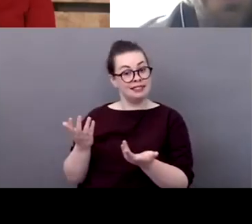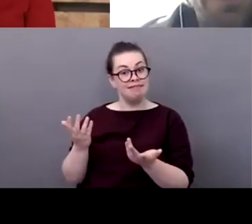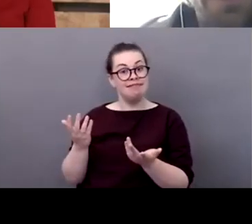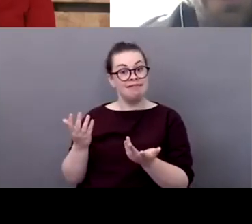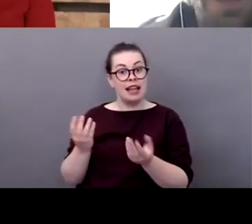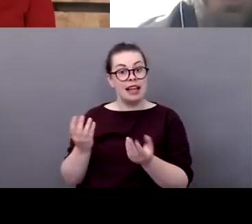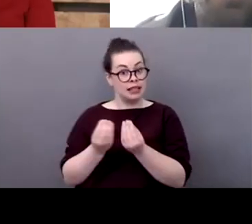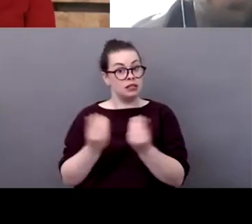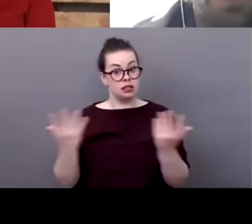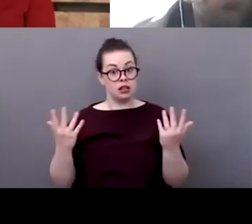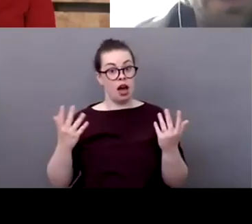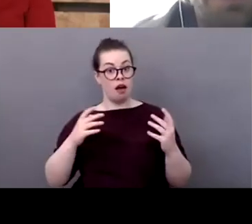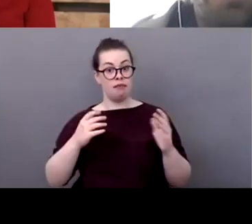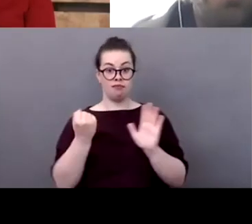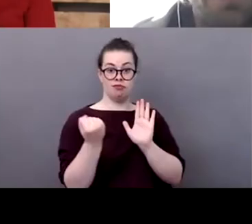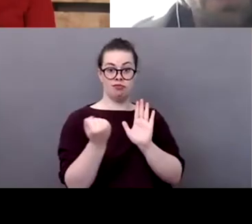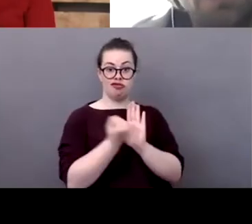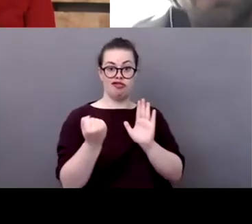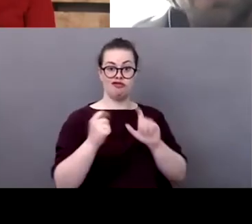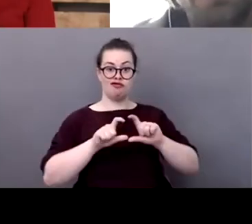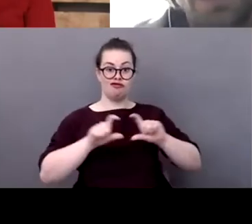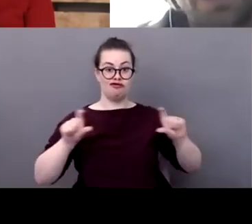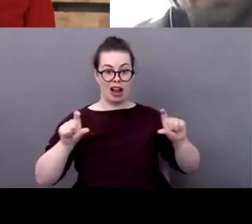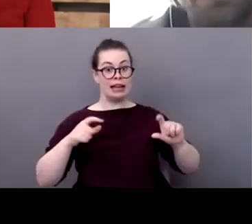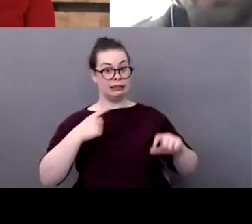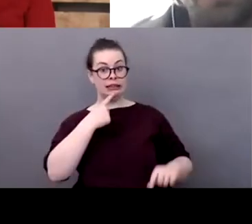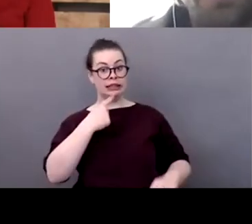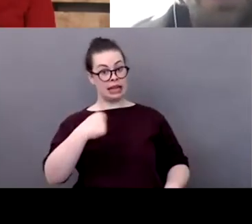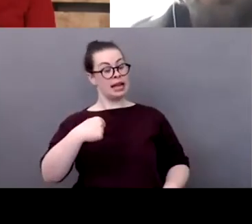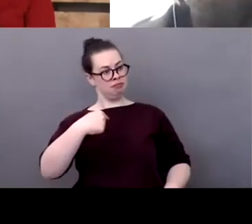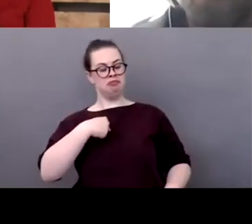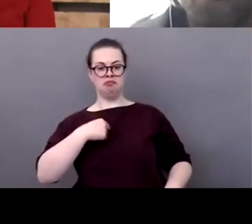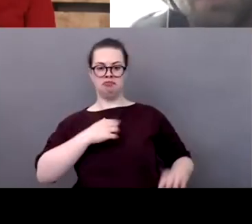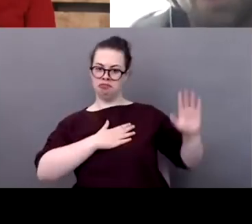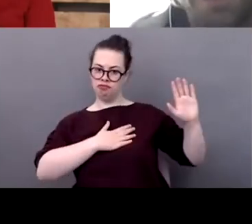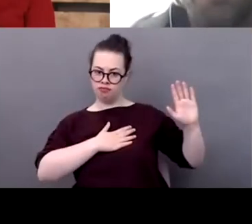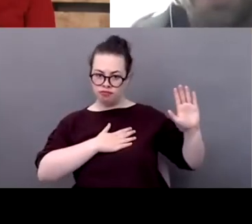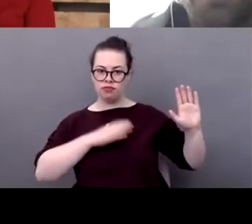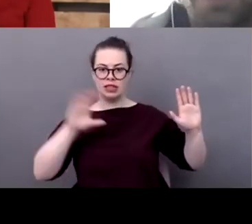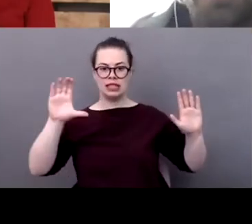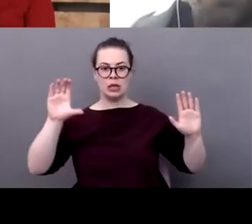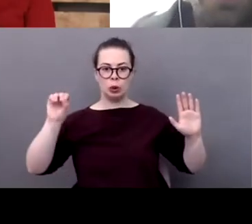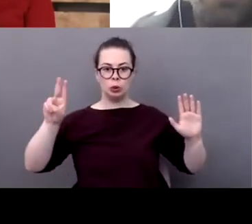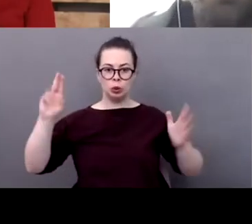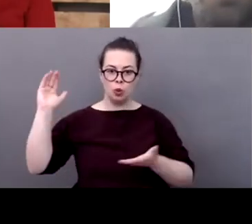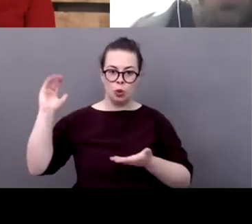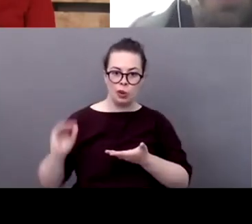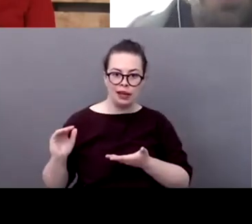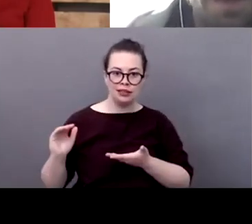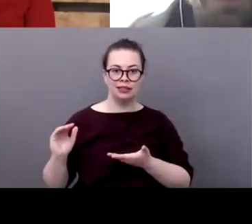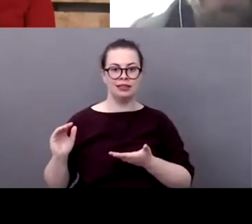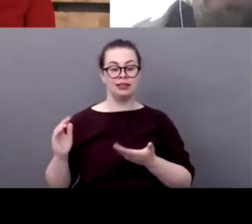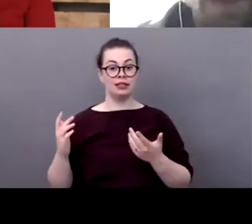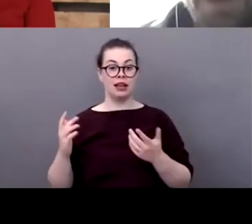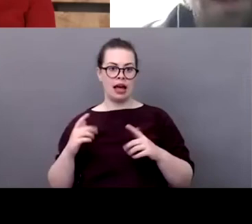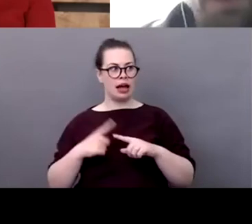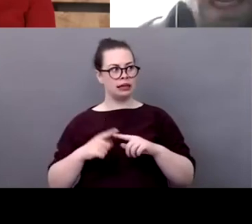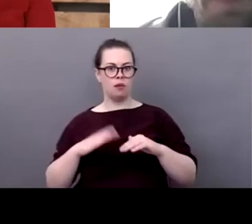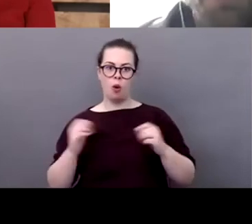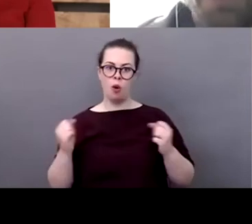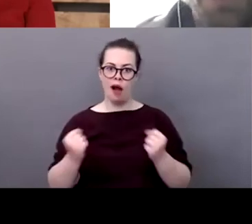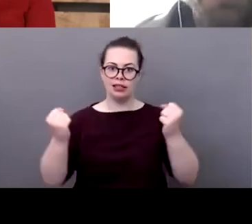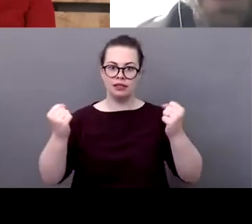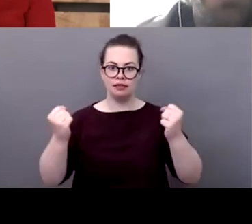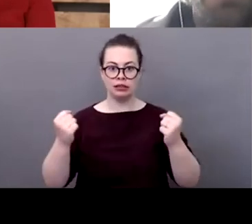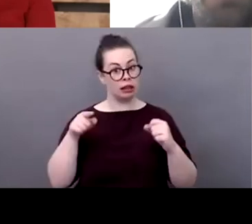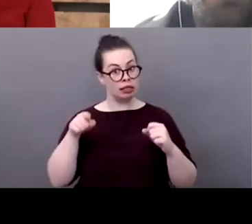stand as a business, sure, but as and sometimes as an activist. I mean, there